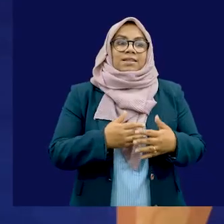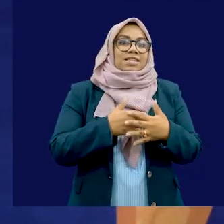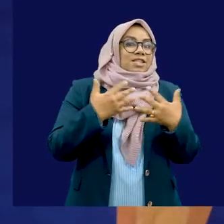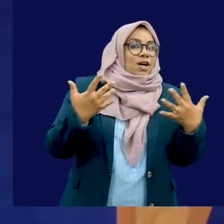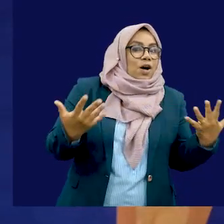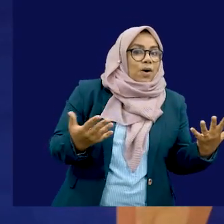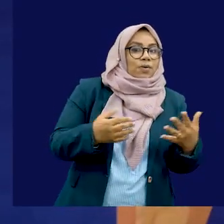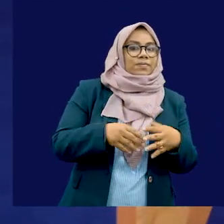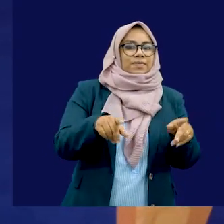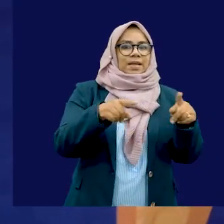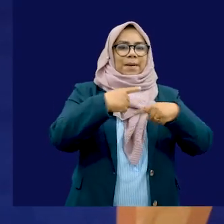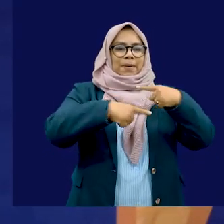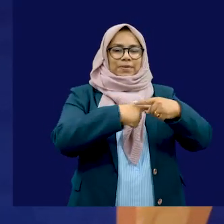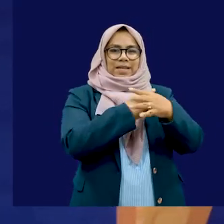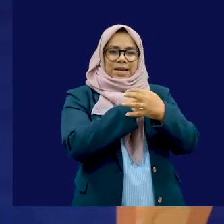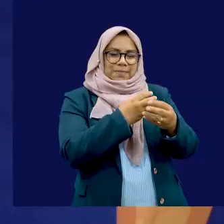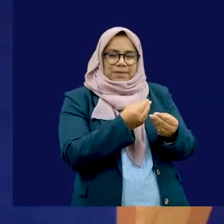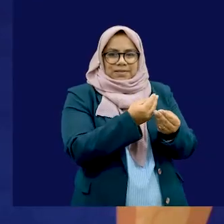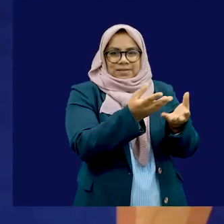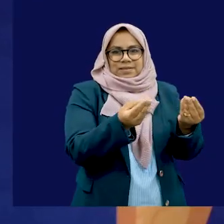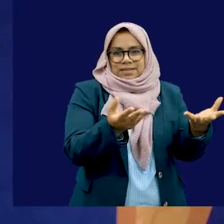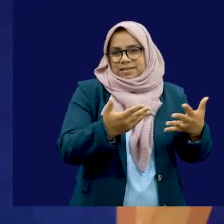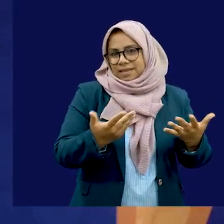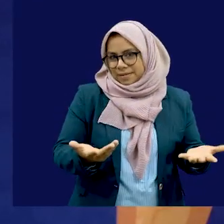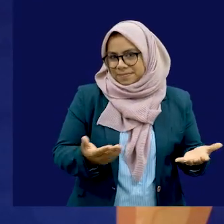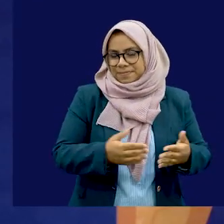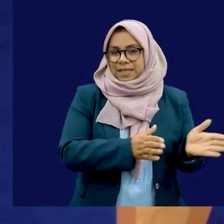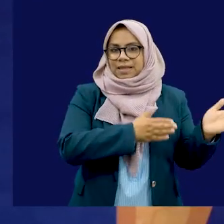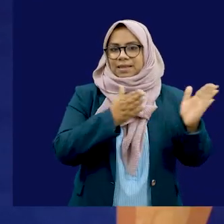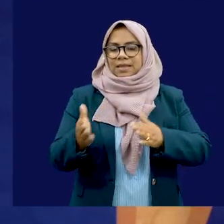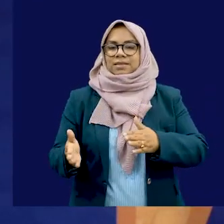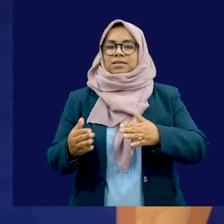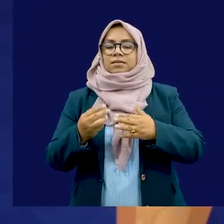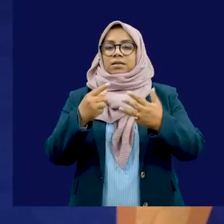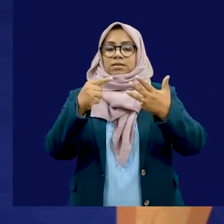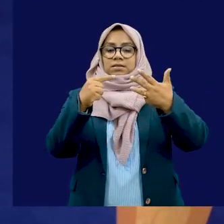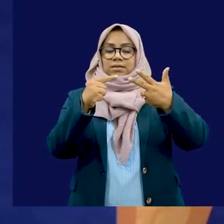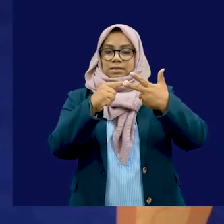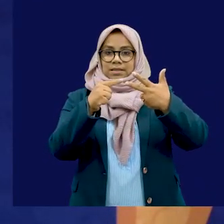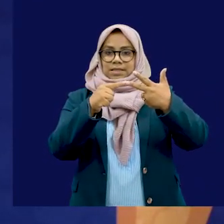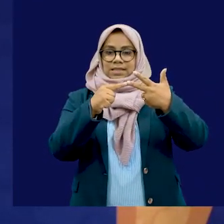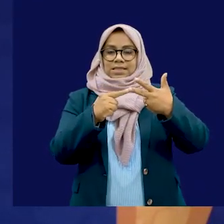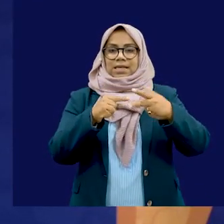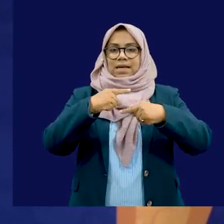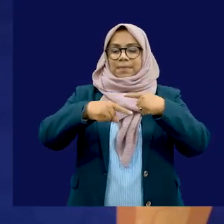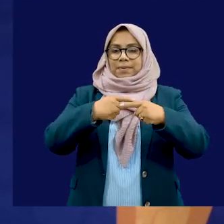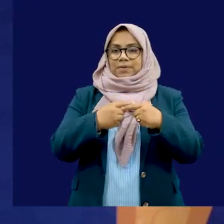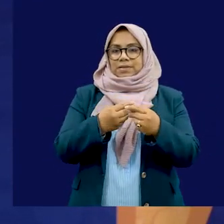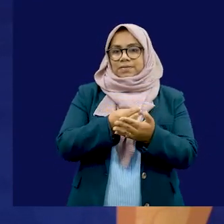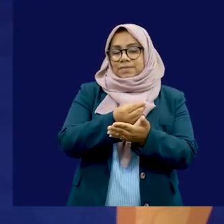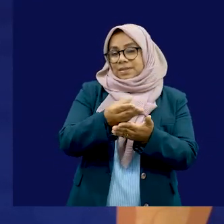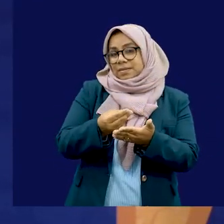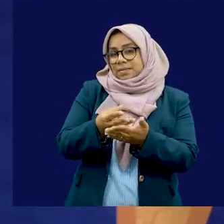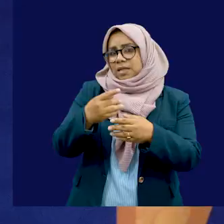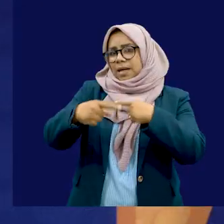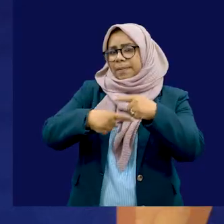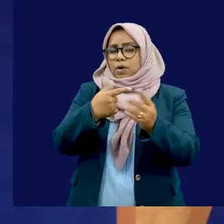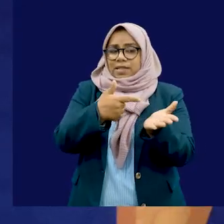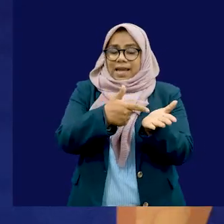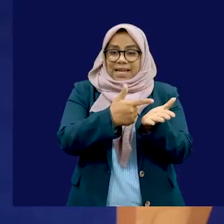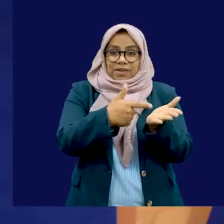That's the zakat on livestock. Then we have the 3rd type of wealth, that zakat on wealth is obligatory, which